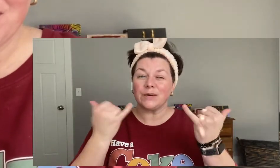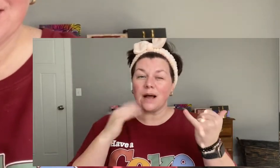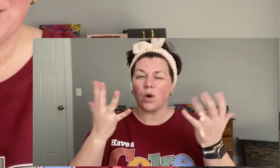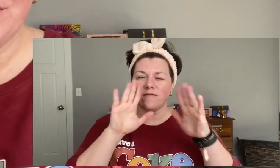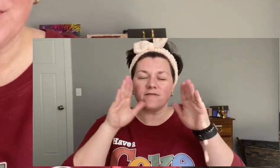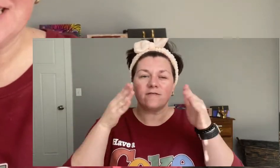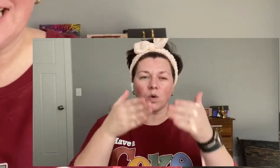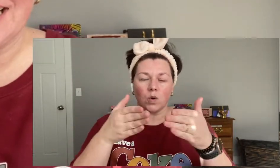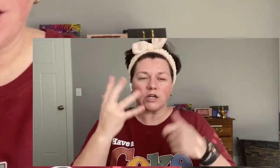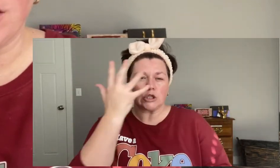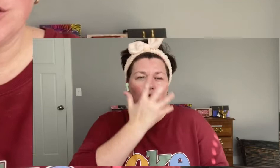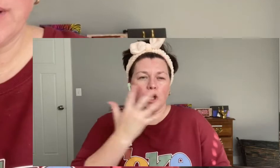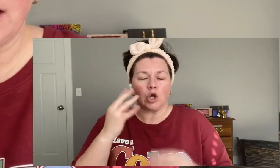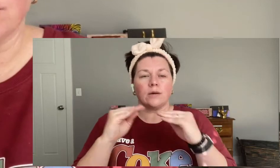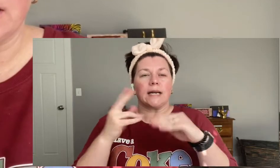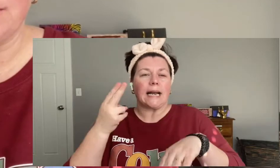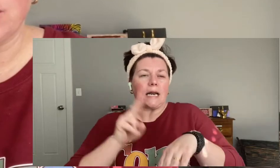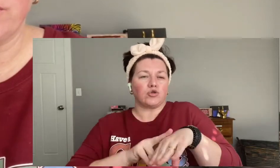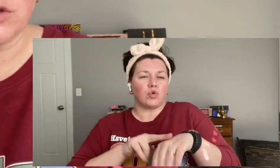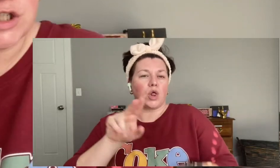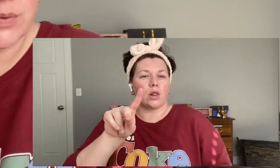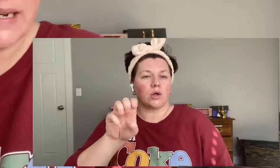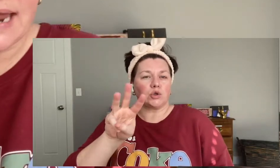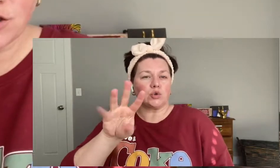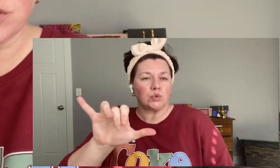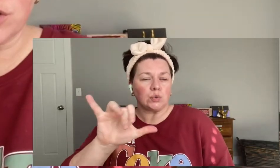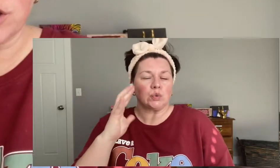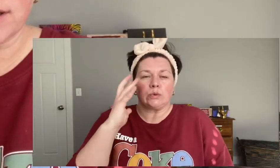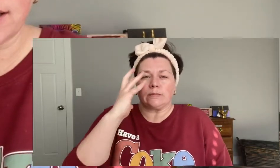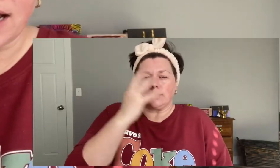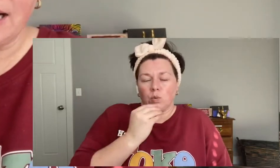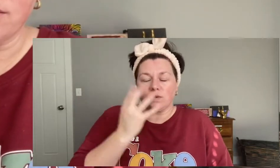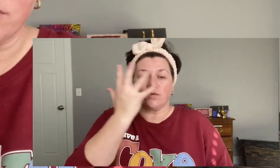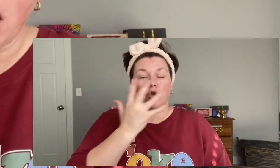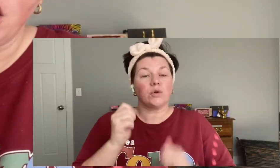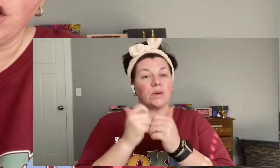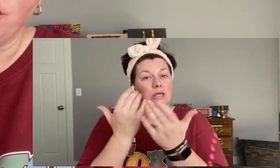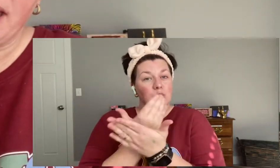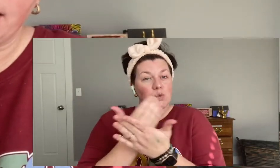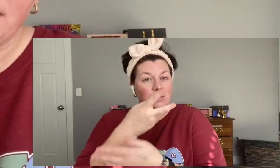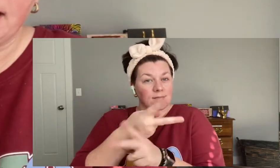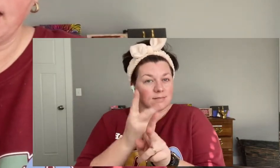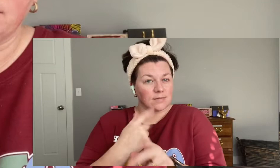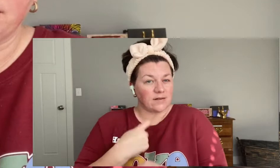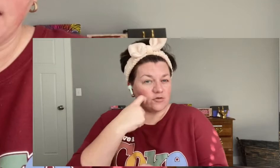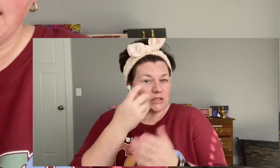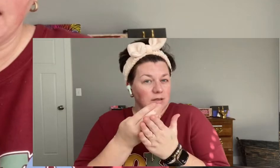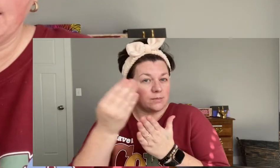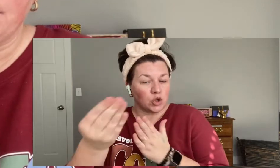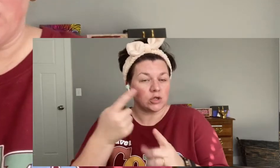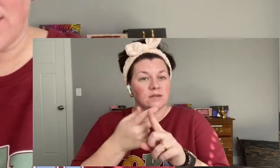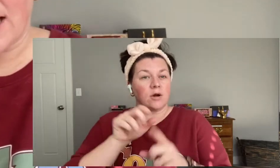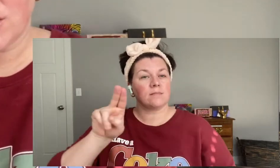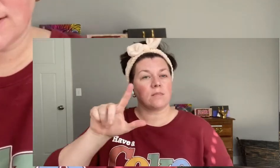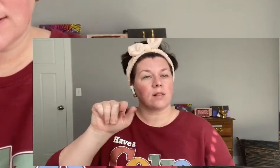I wanted to focus in on doing a really beautiful dewy natural look, a kind of no makeup,